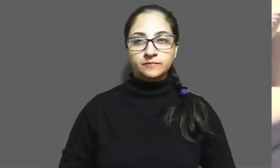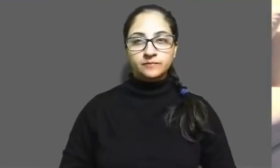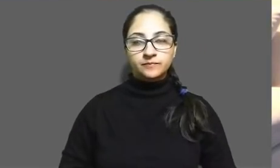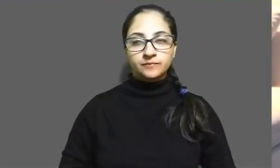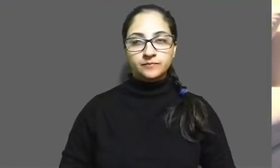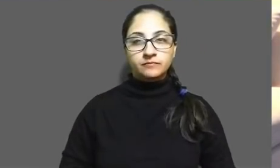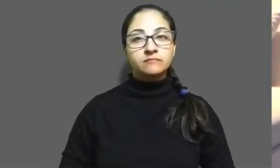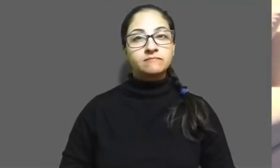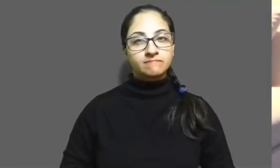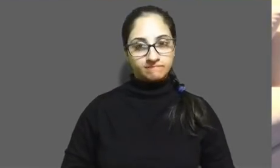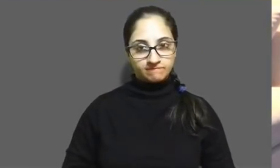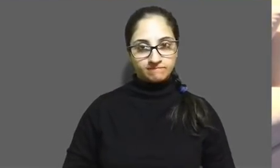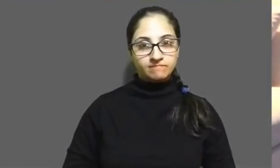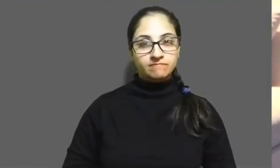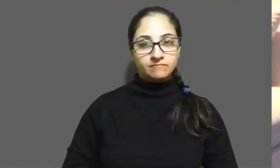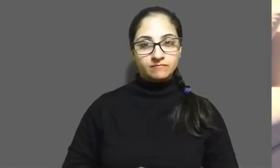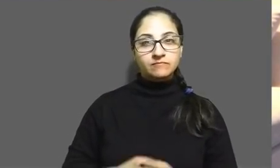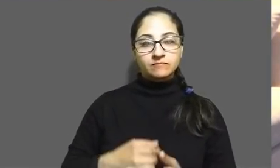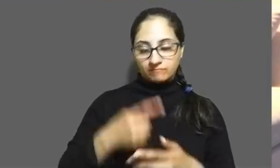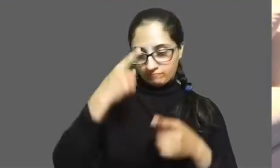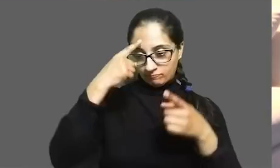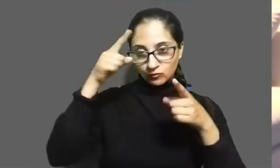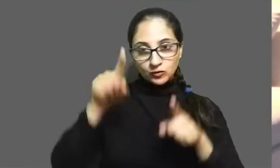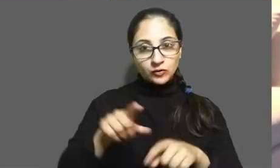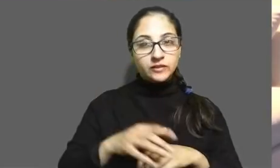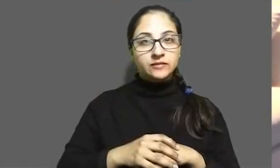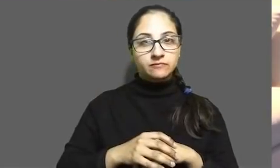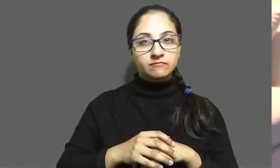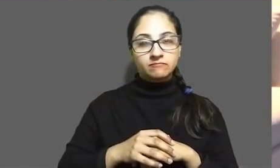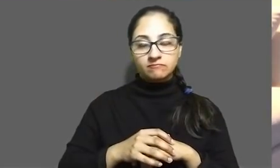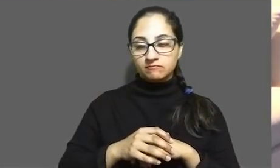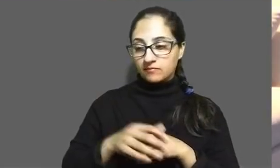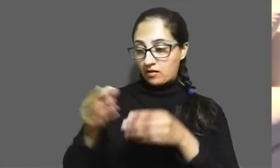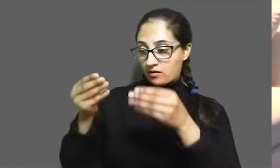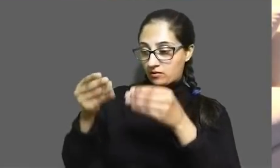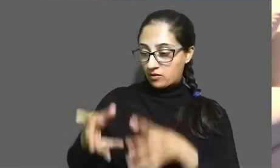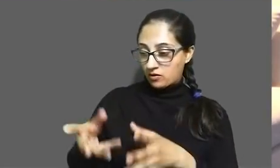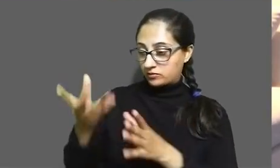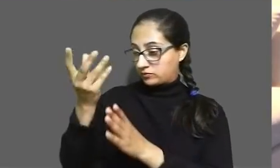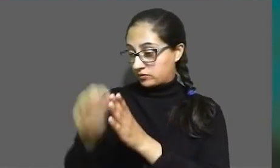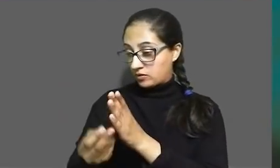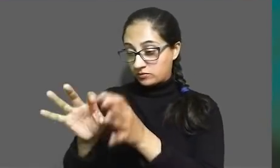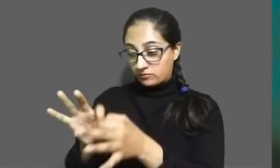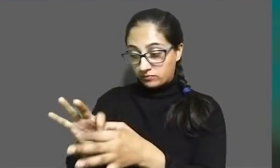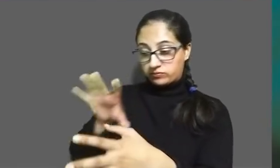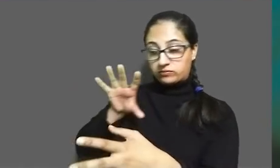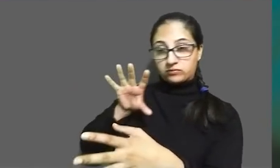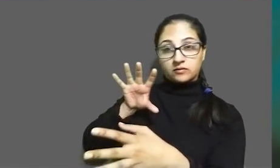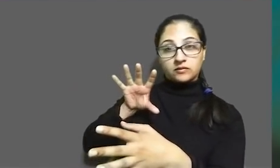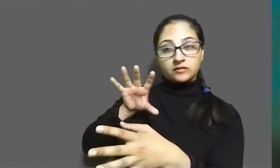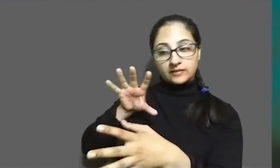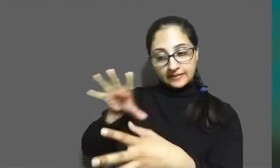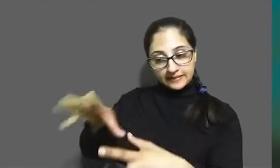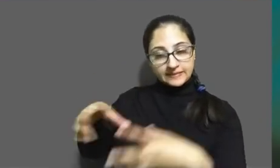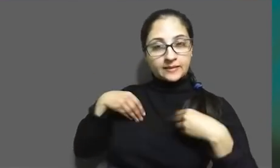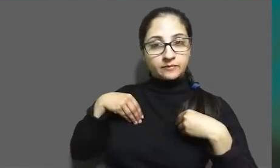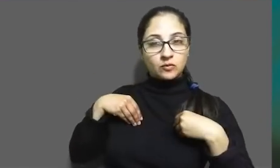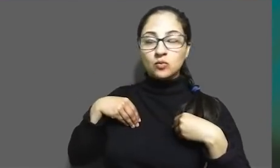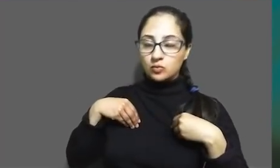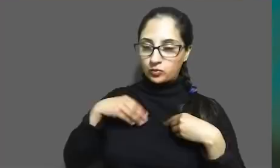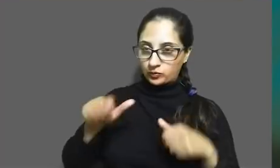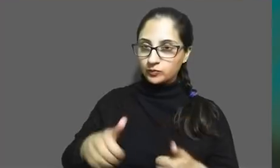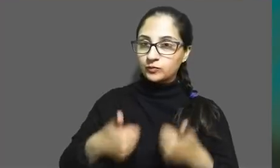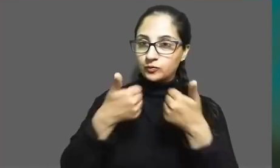faith for answers to help us make sense of what's happened. Yeah, letting go can be